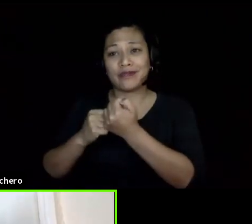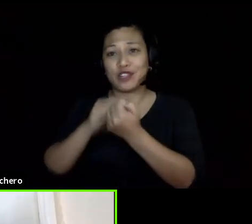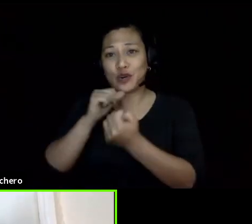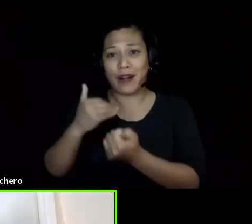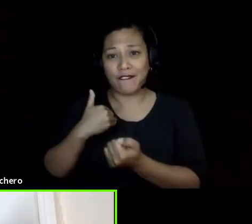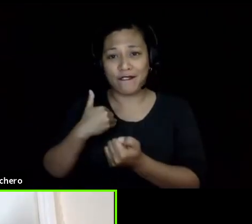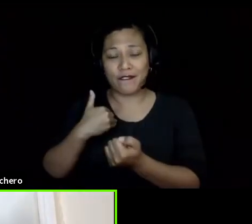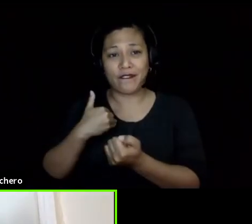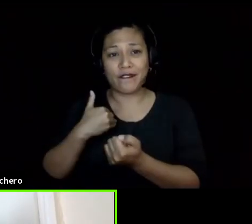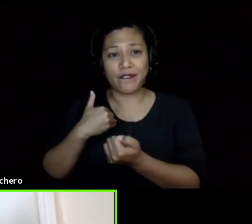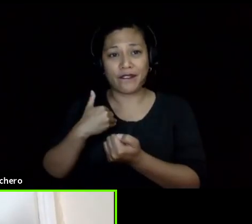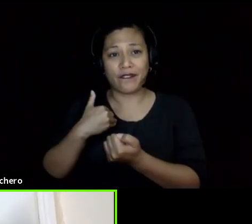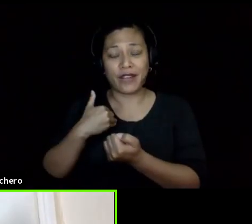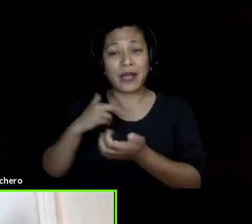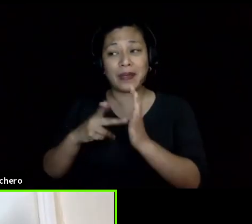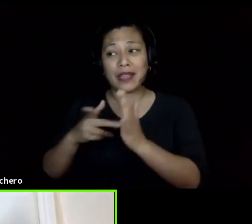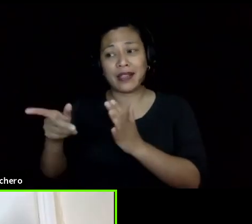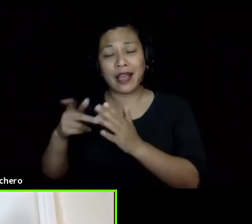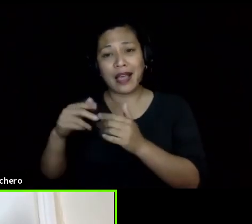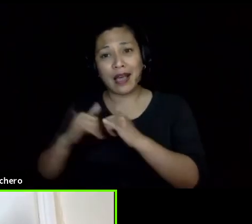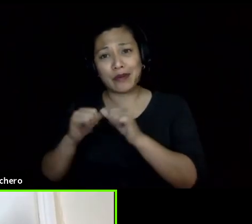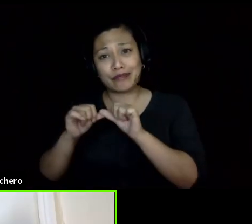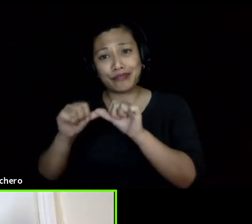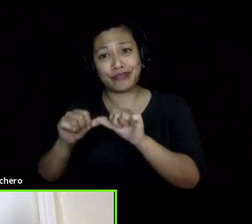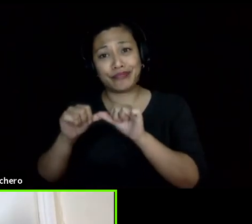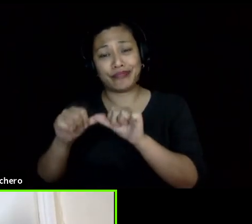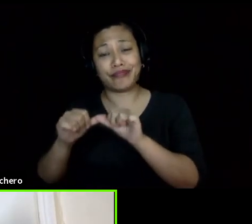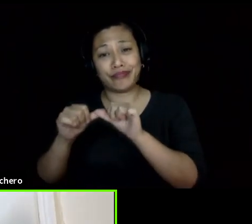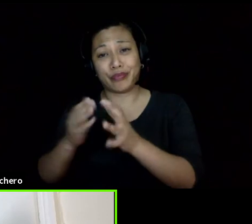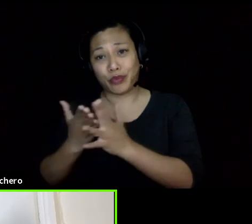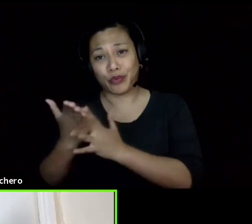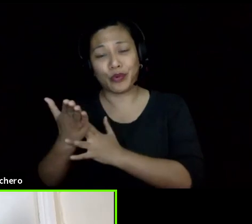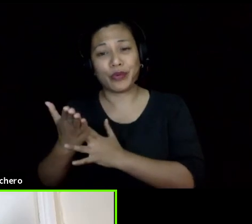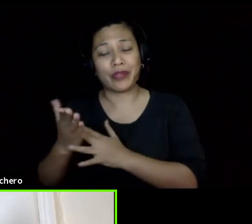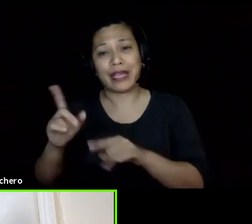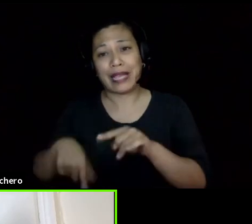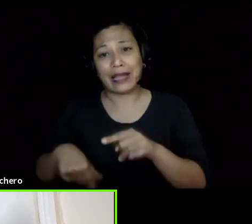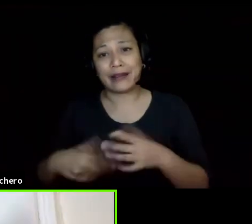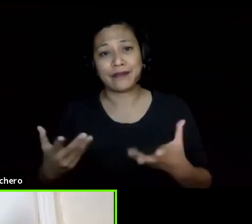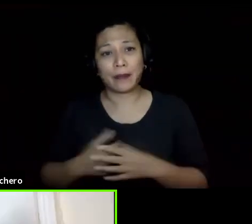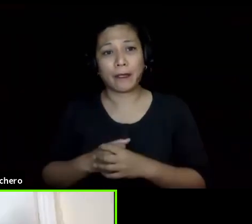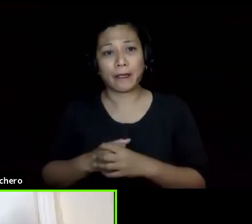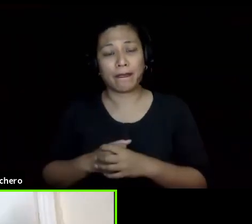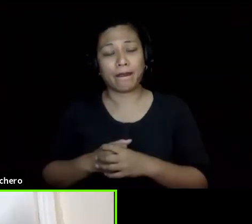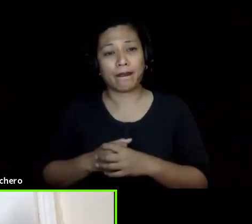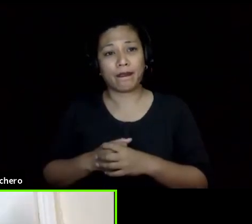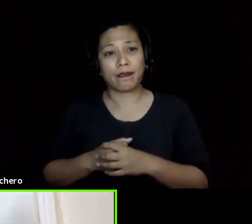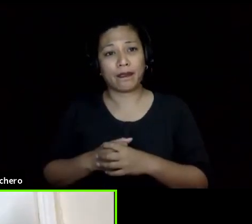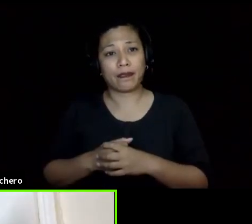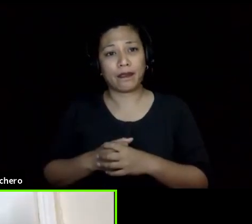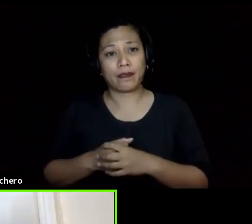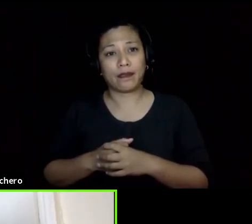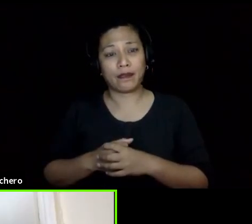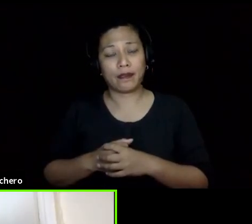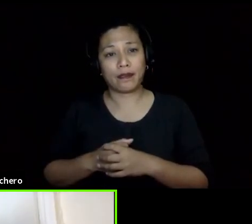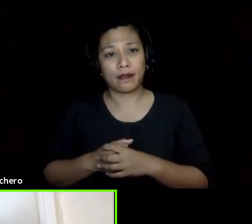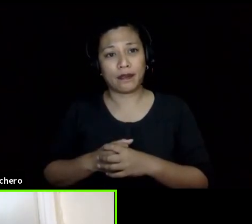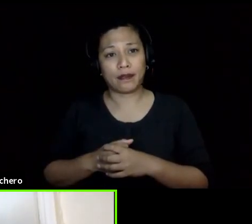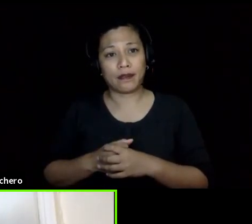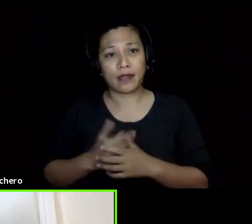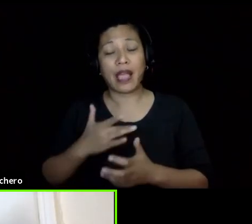to persevere. and feel like there is